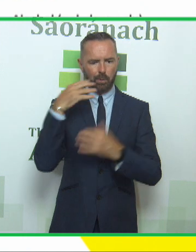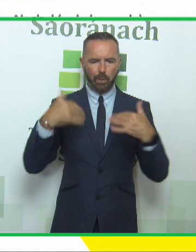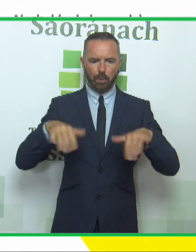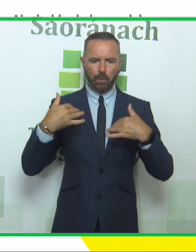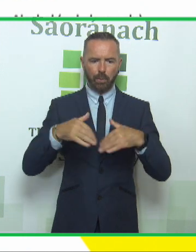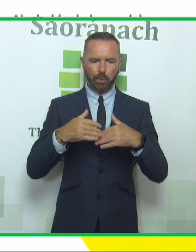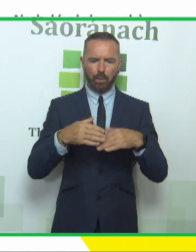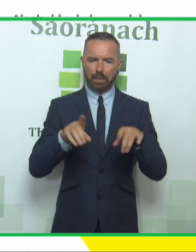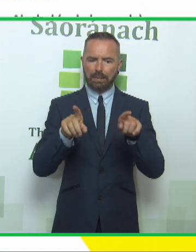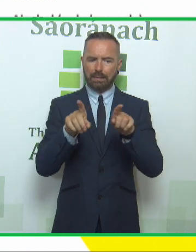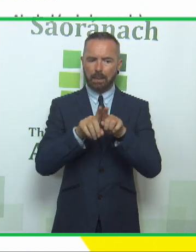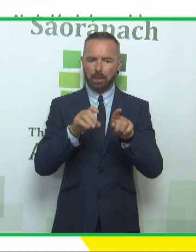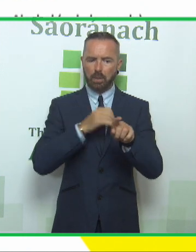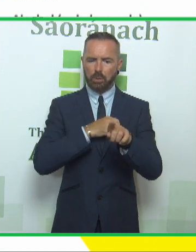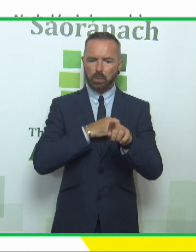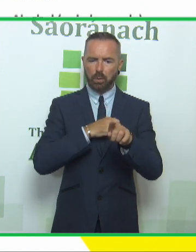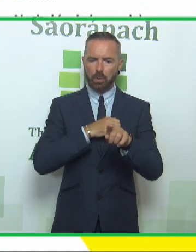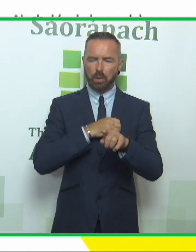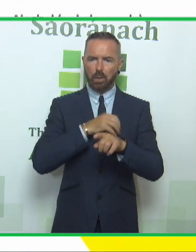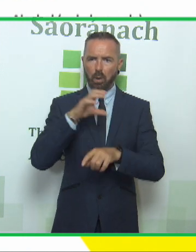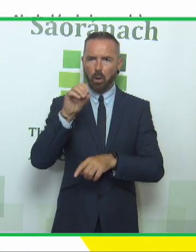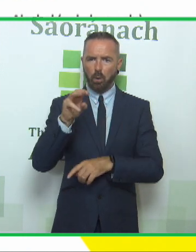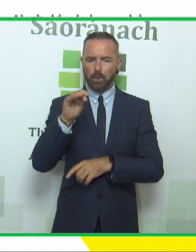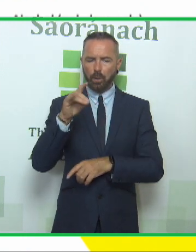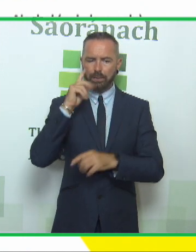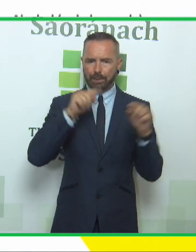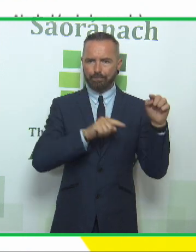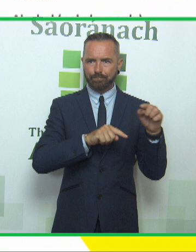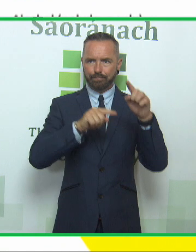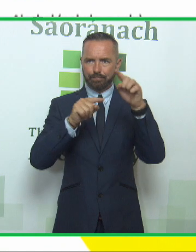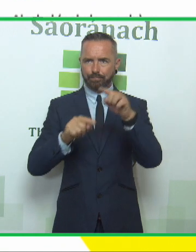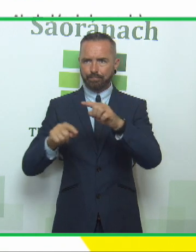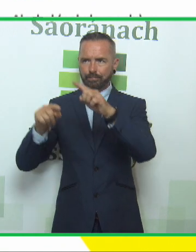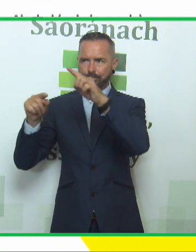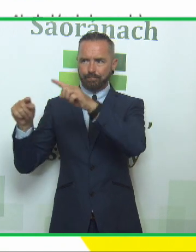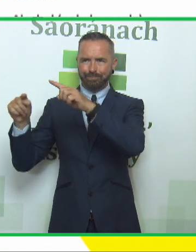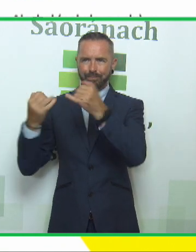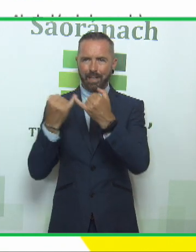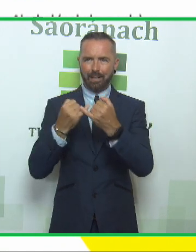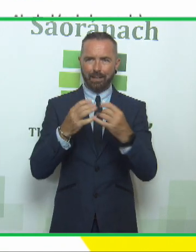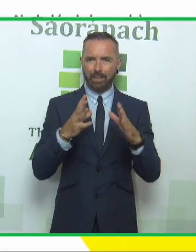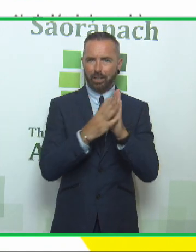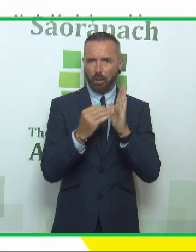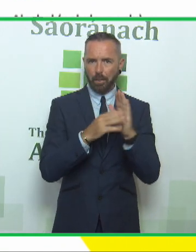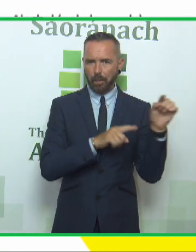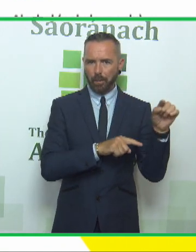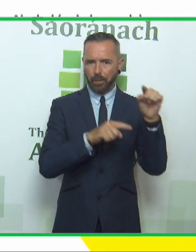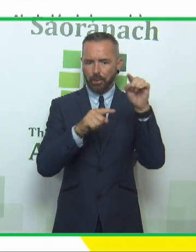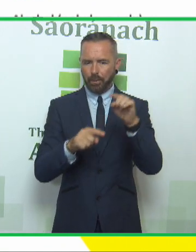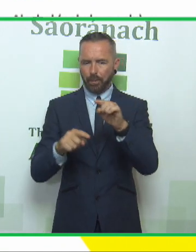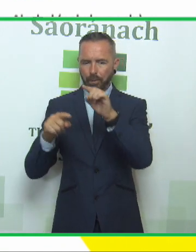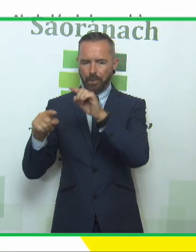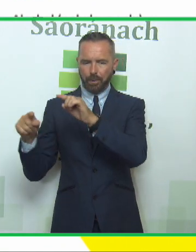closely mirror one another, although there's slightly less benzodiazepines. Now, we know